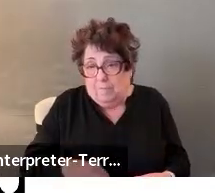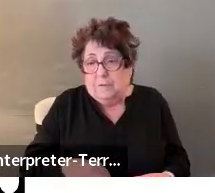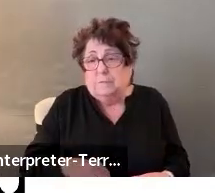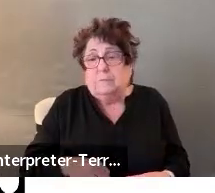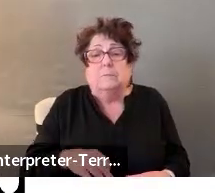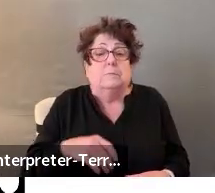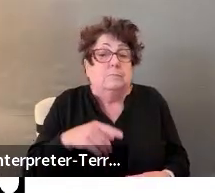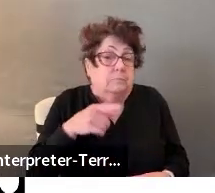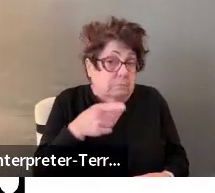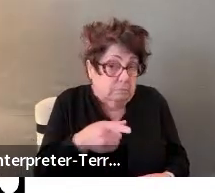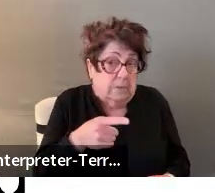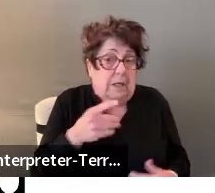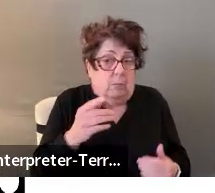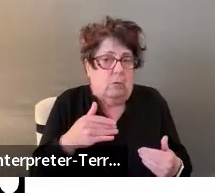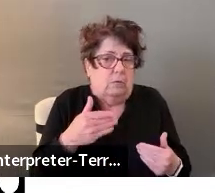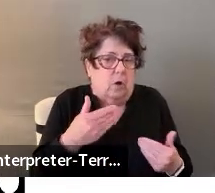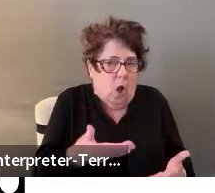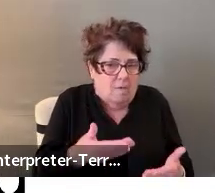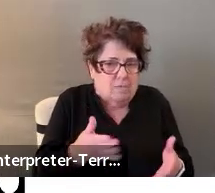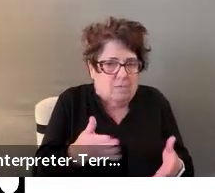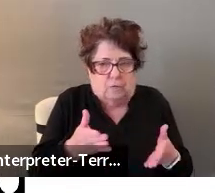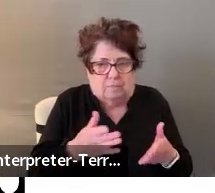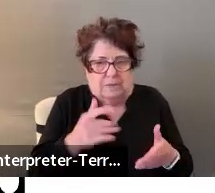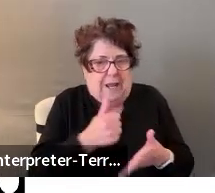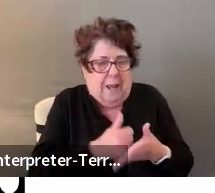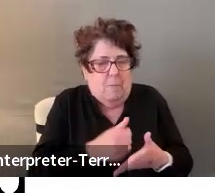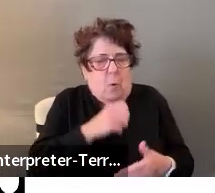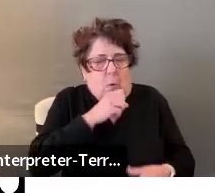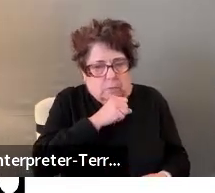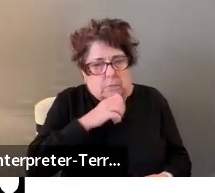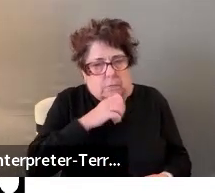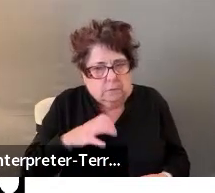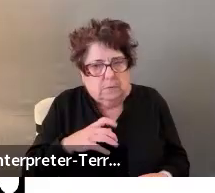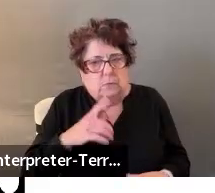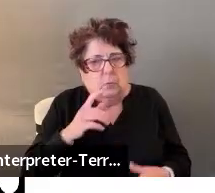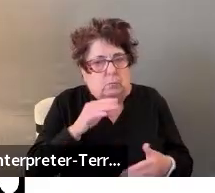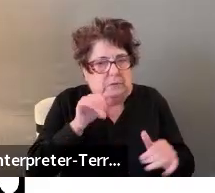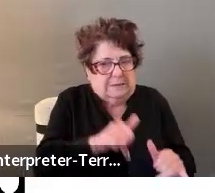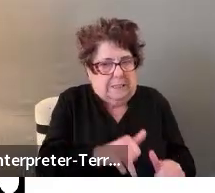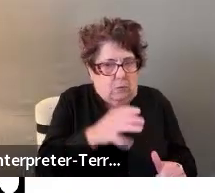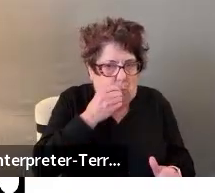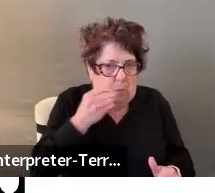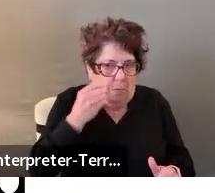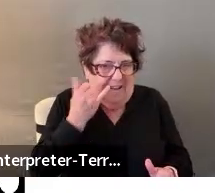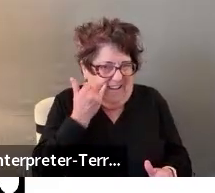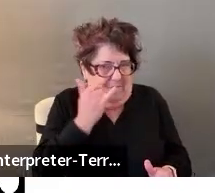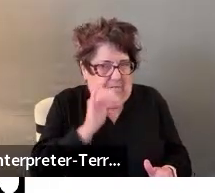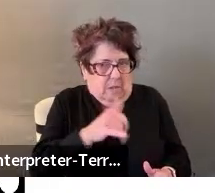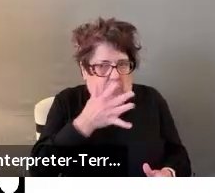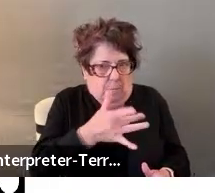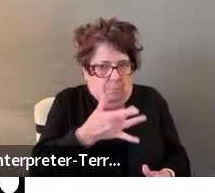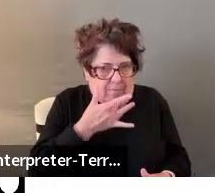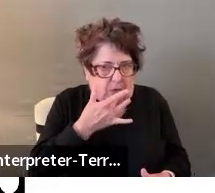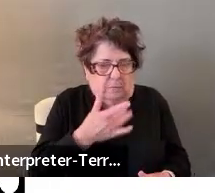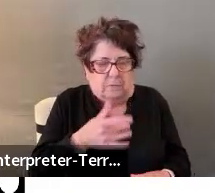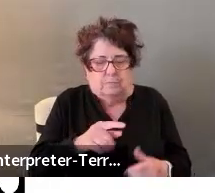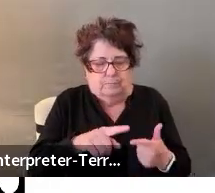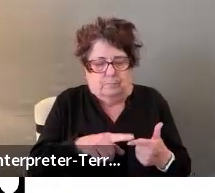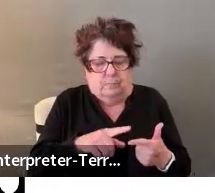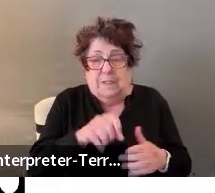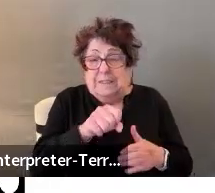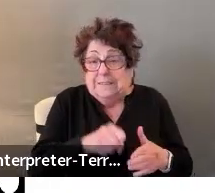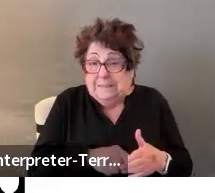if that is their preference. State Units on Aging, or SUAs, develop state plans that provide assistance to